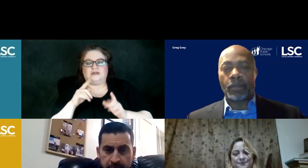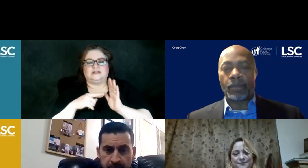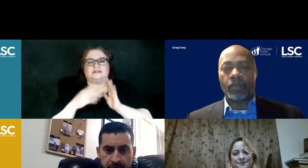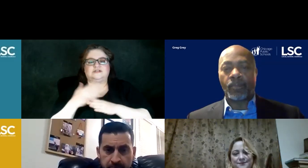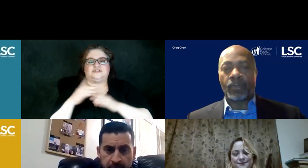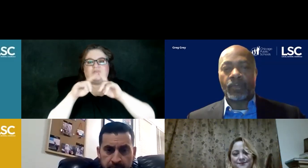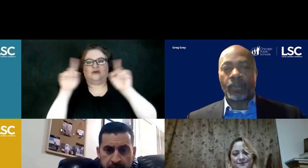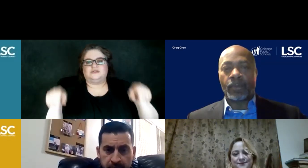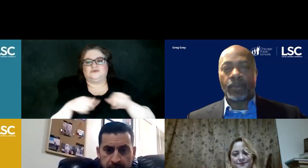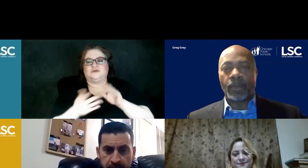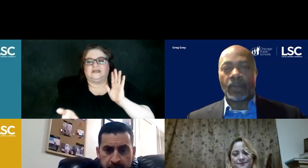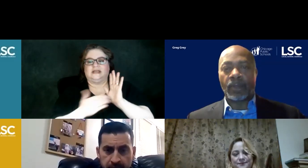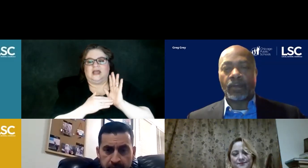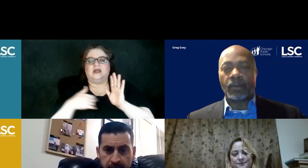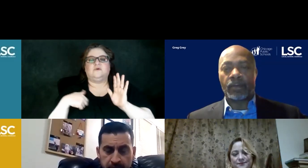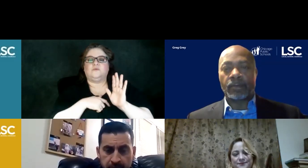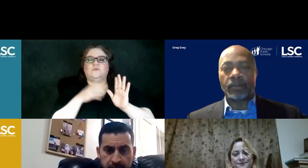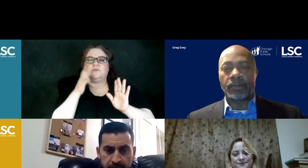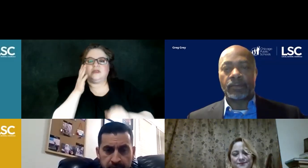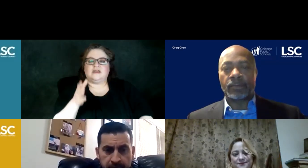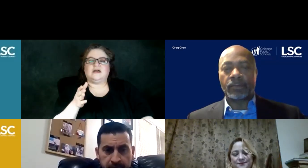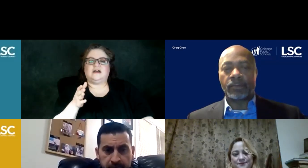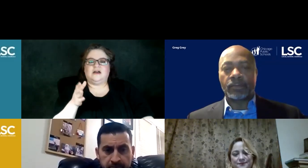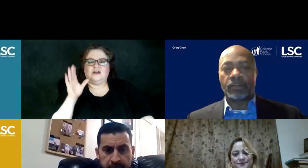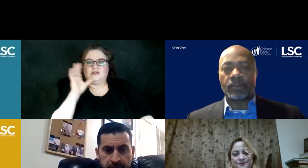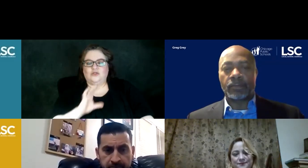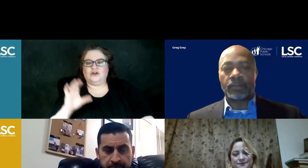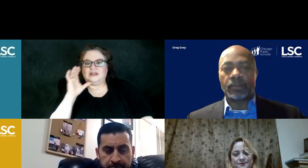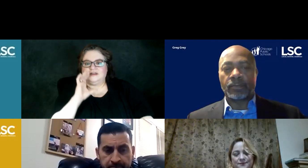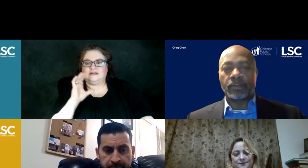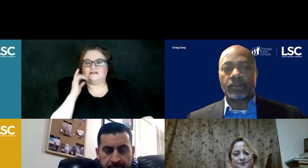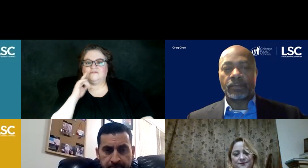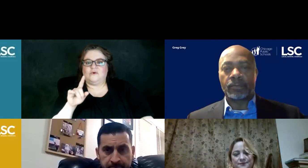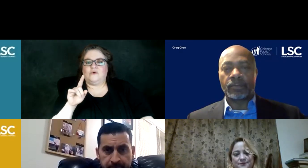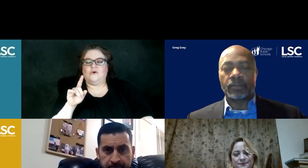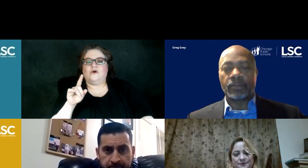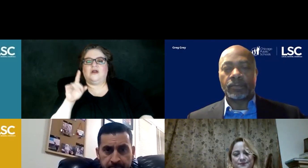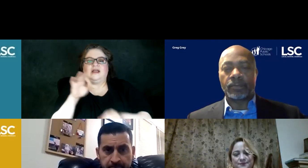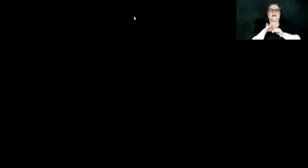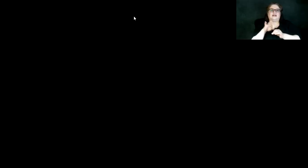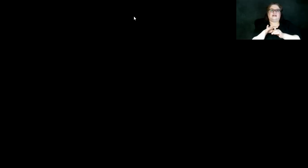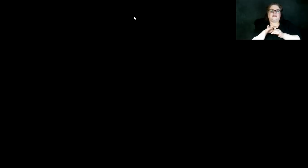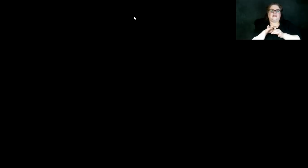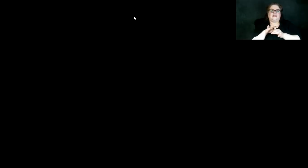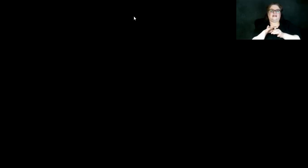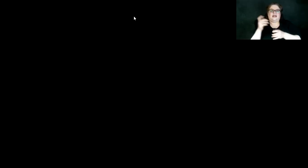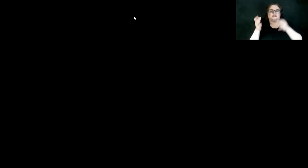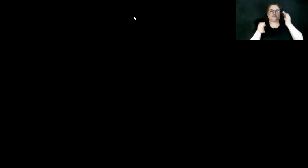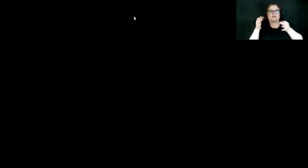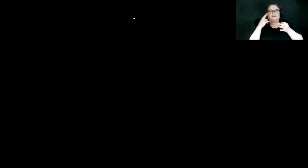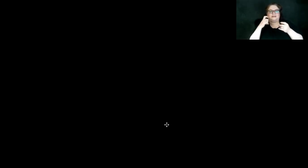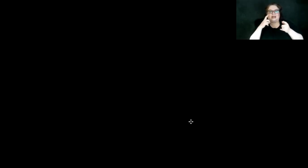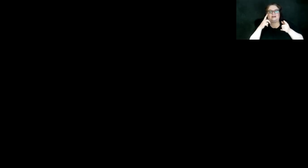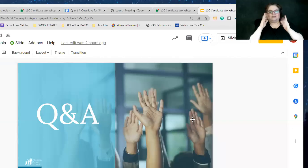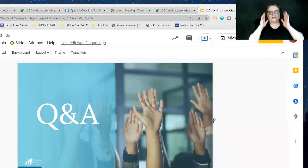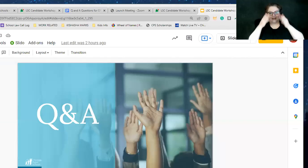again. We are looking for election judges. Since I have this captive audience